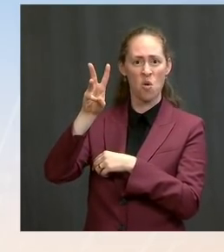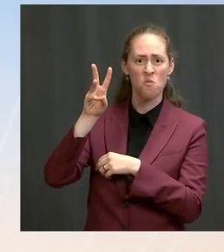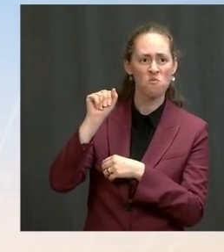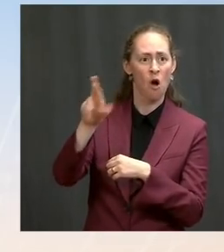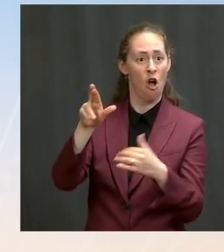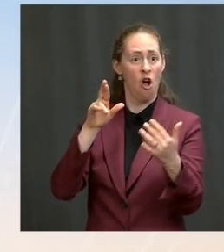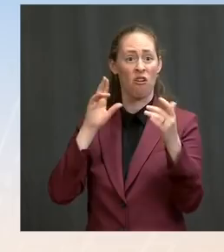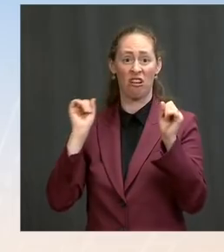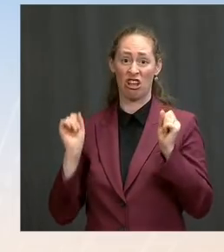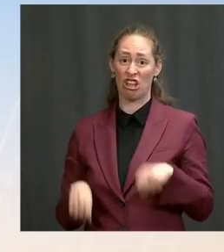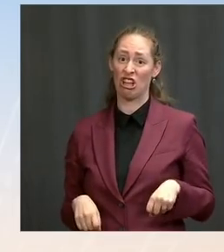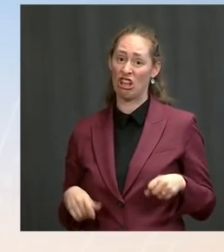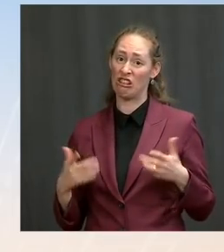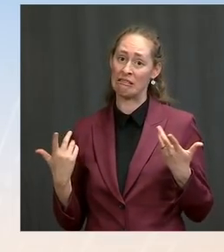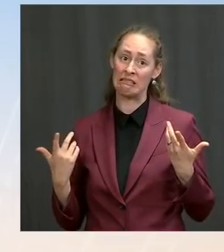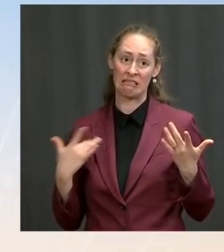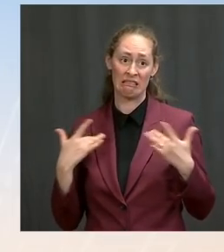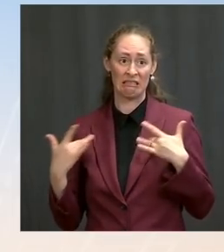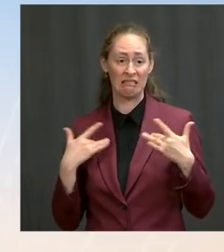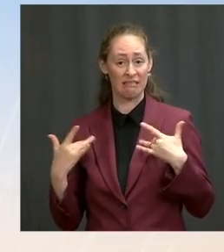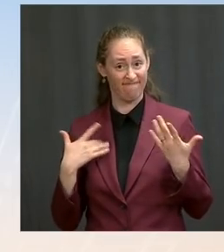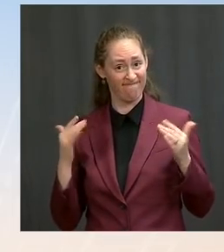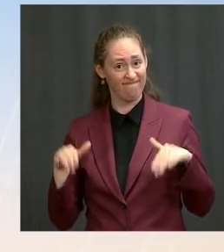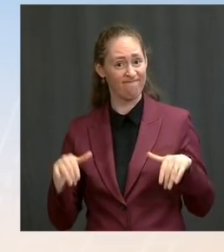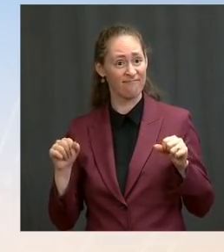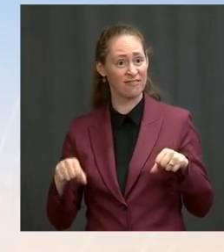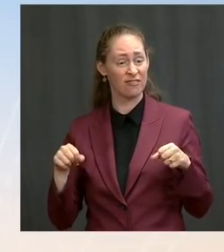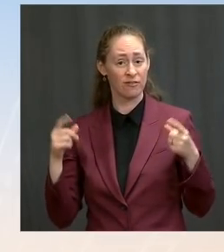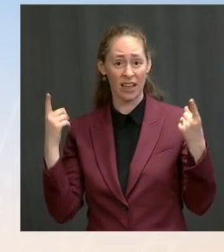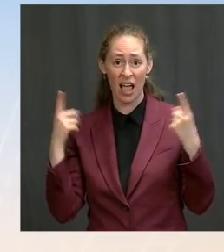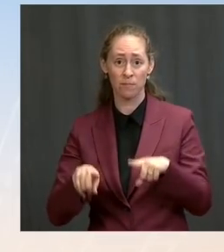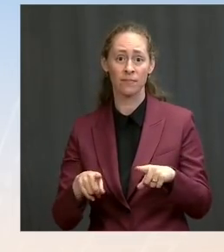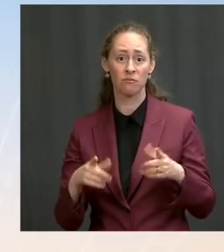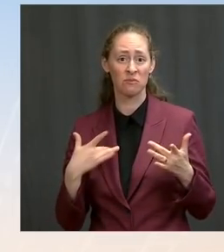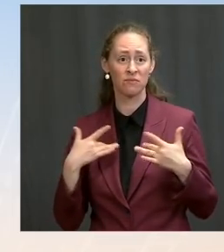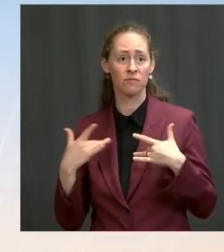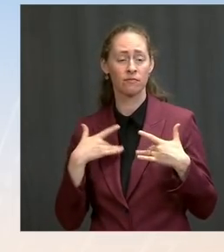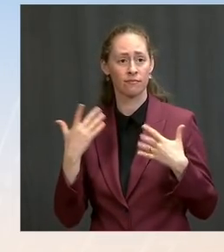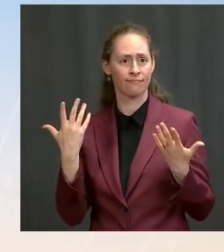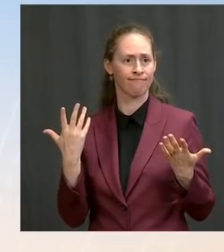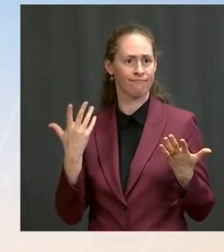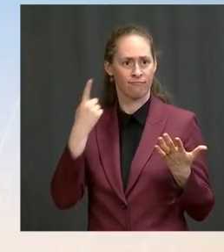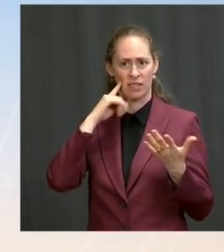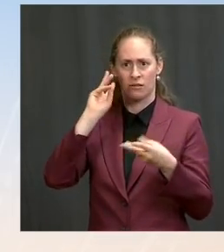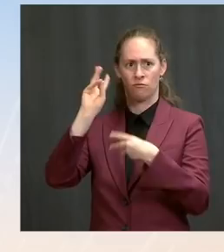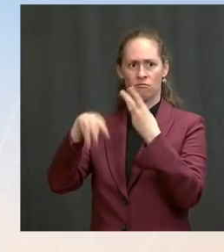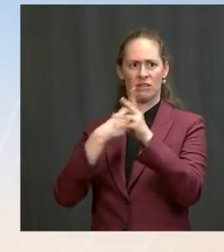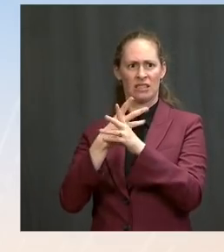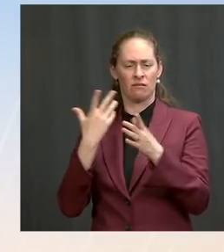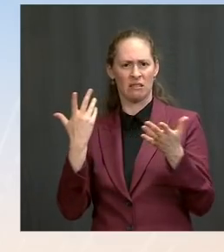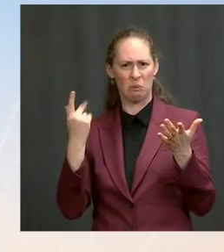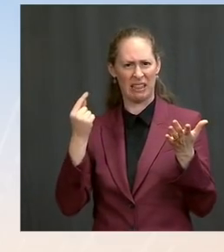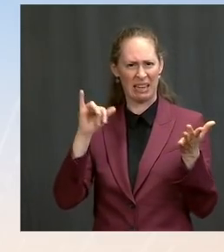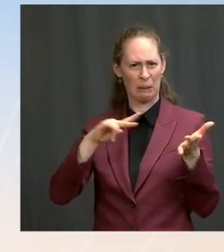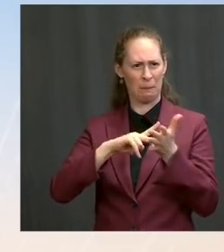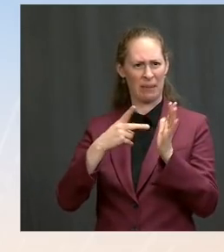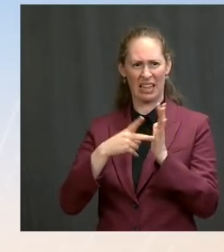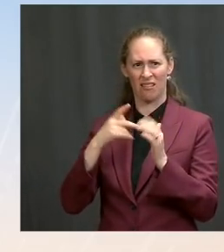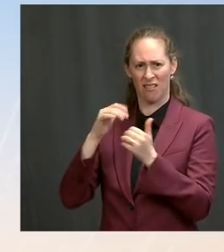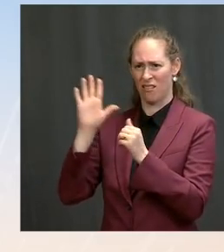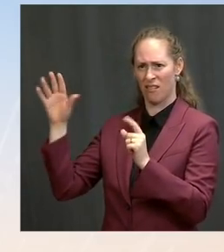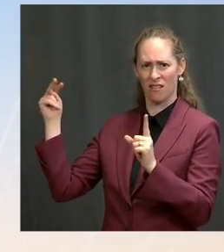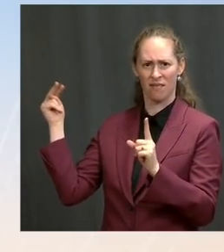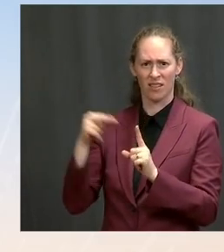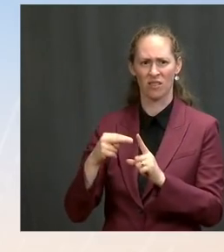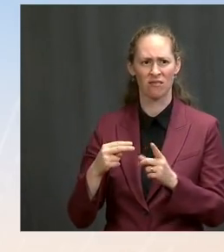it's on." He said that should be a concern for the world. What does the President, what does this White House say about that concern from its top